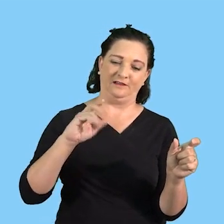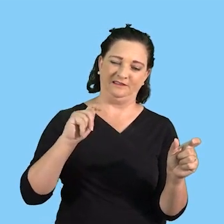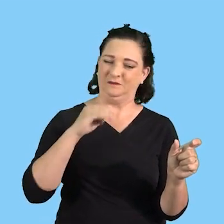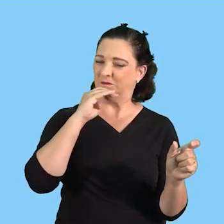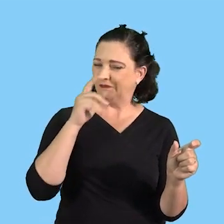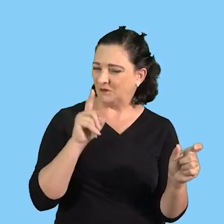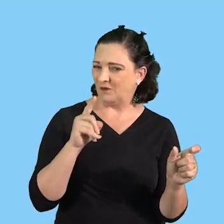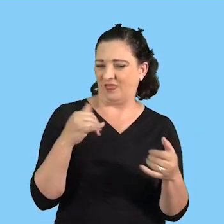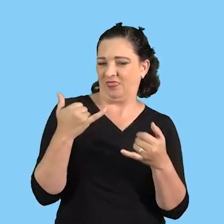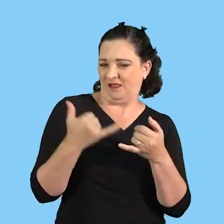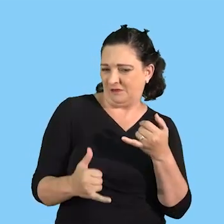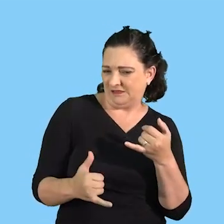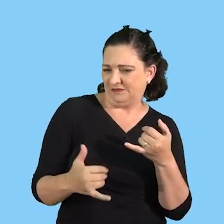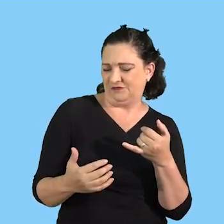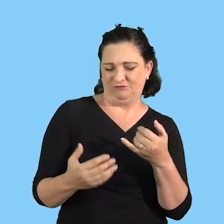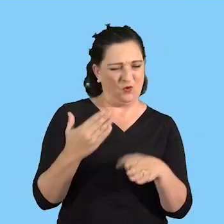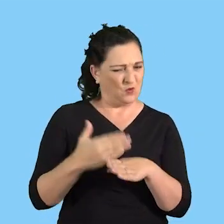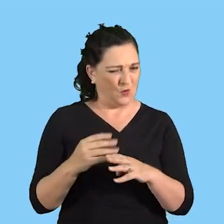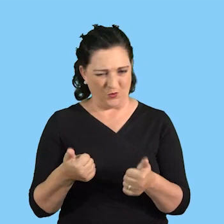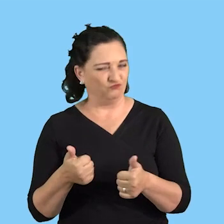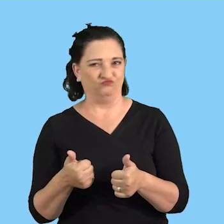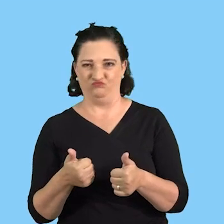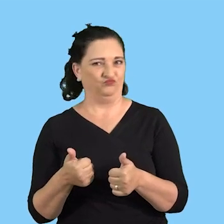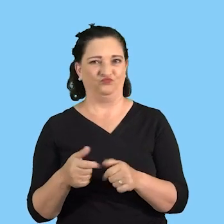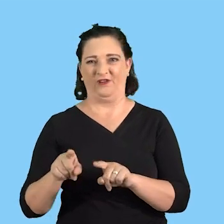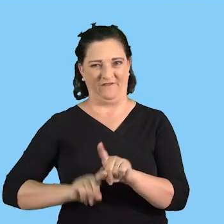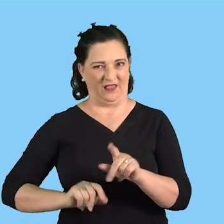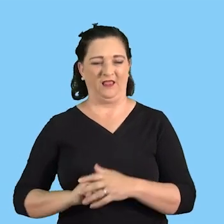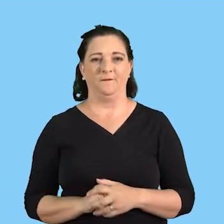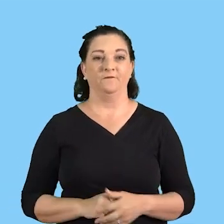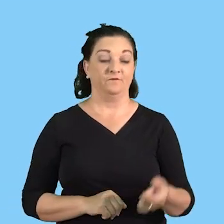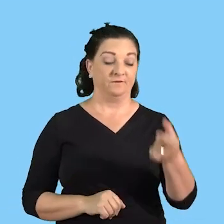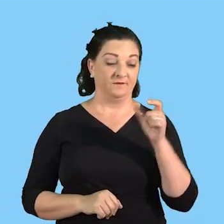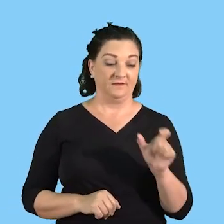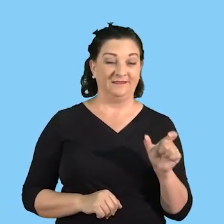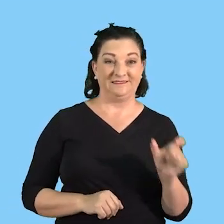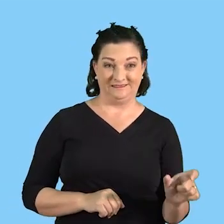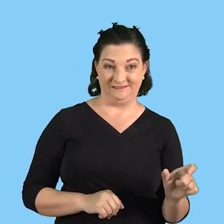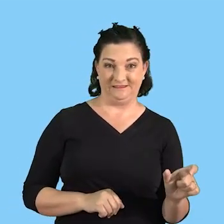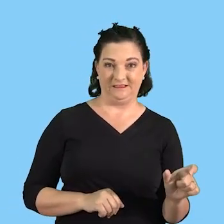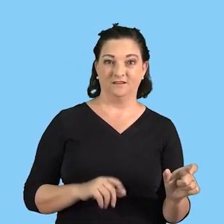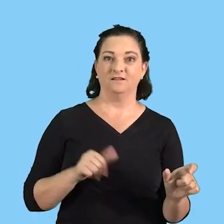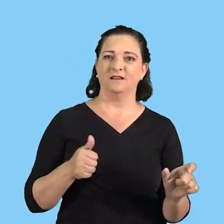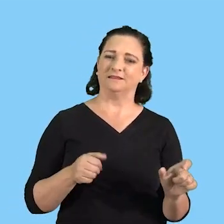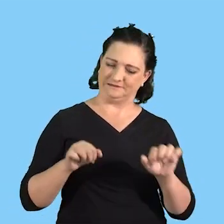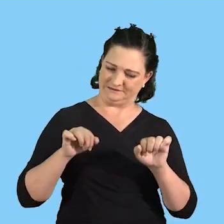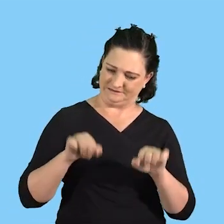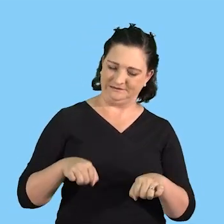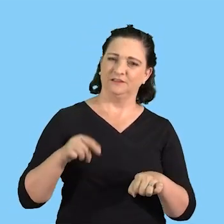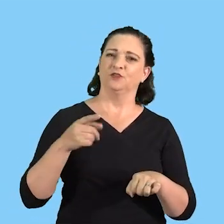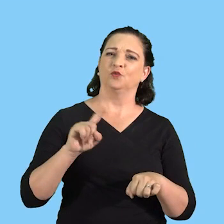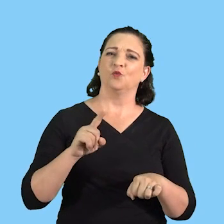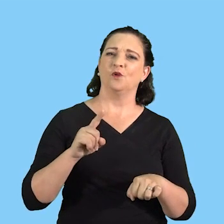or a failure of a product to work correctly. We then have assurance, which is the